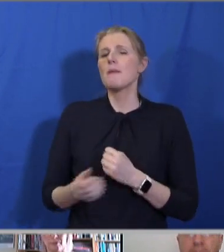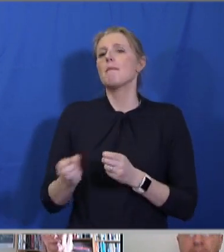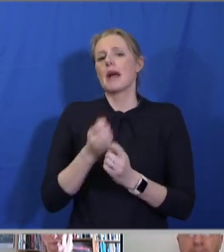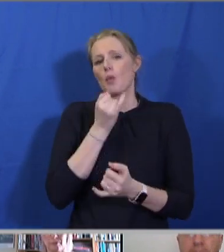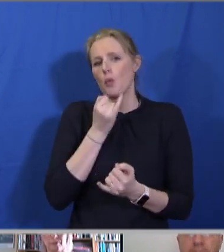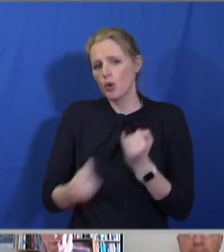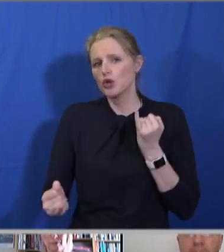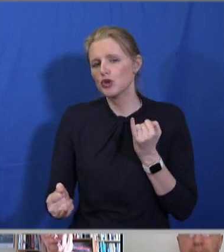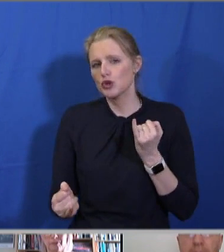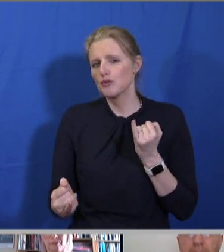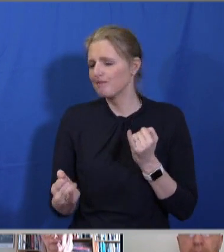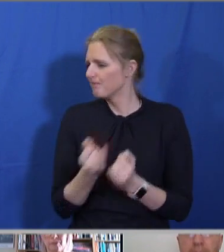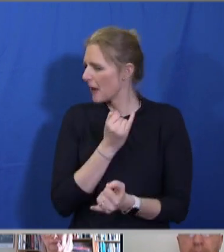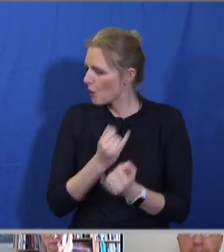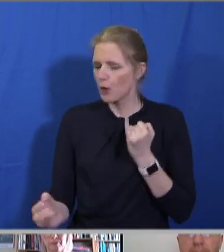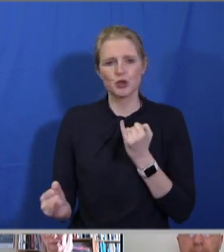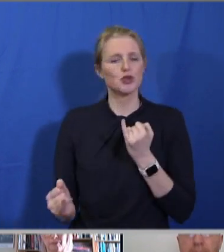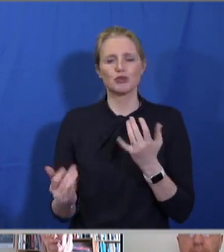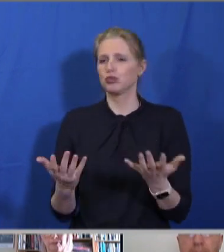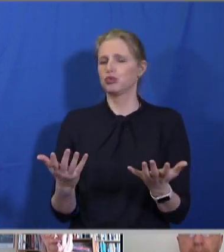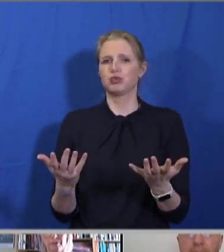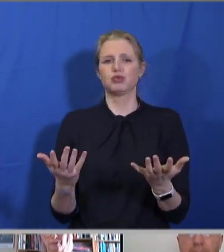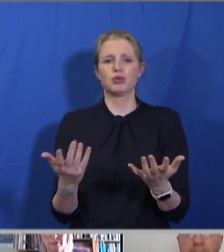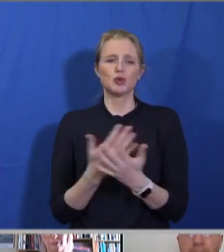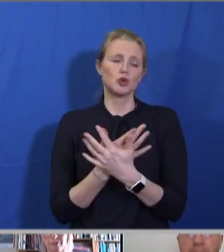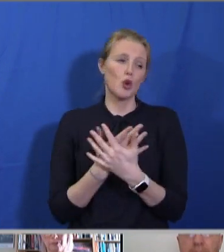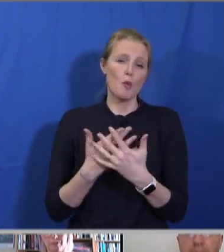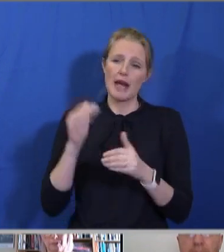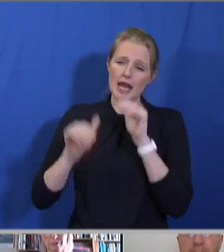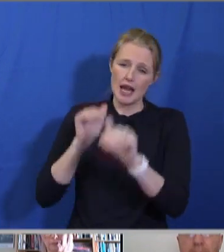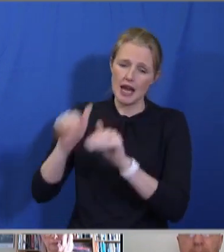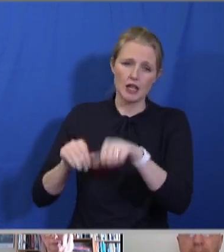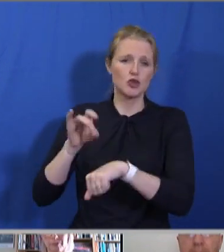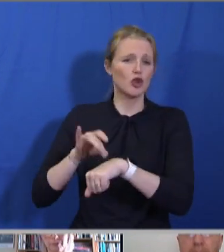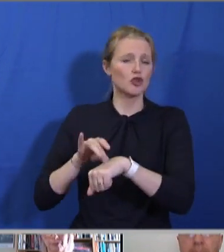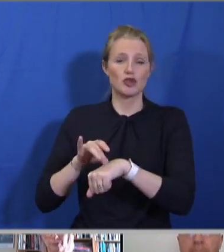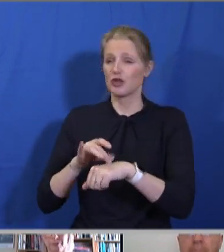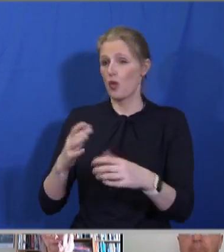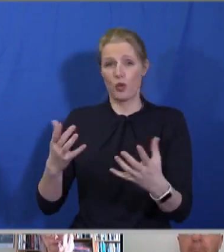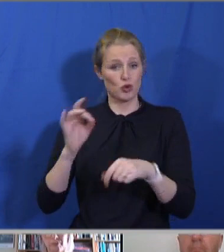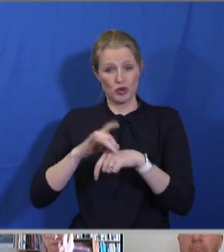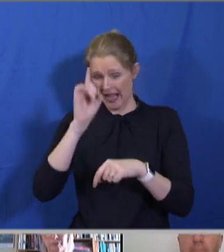operationally, that this has been the kind of intended direction for a while now.